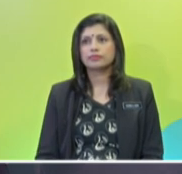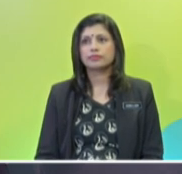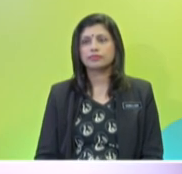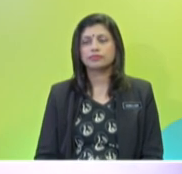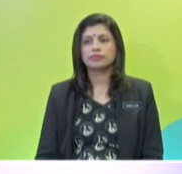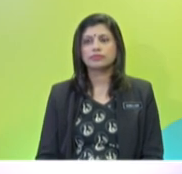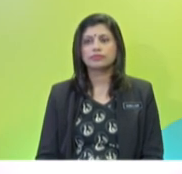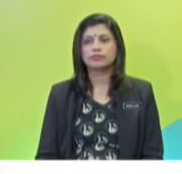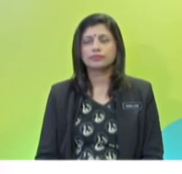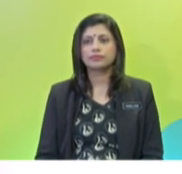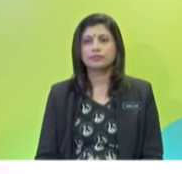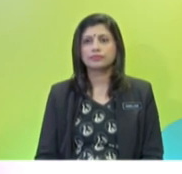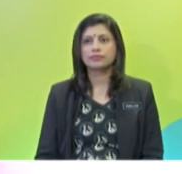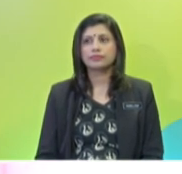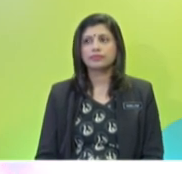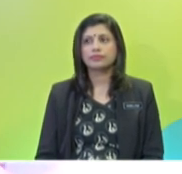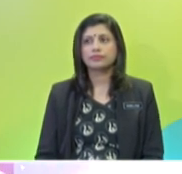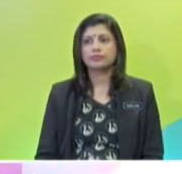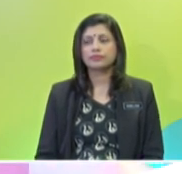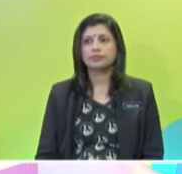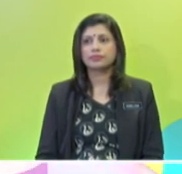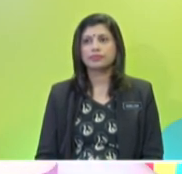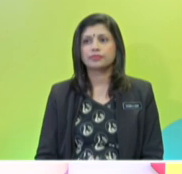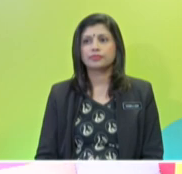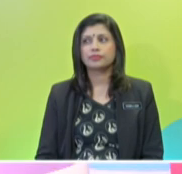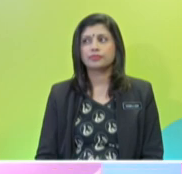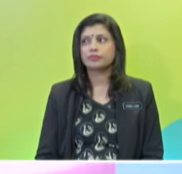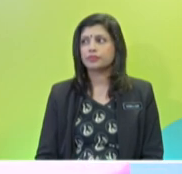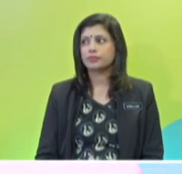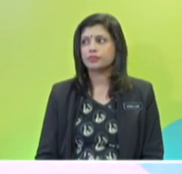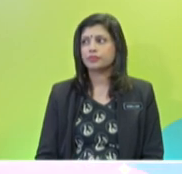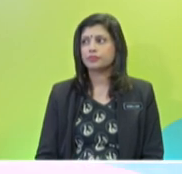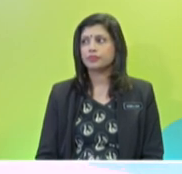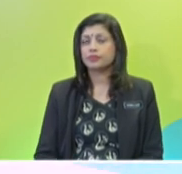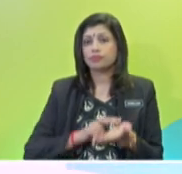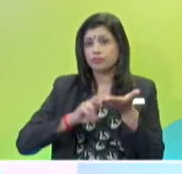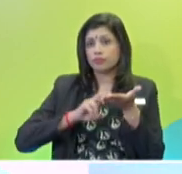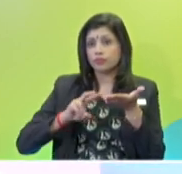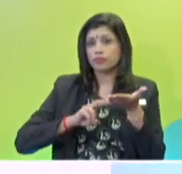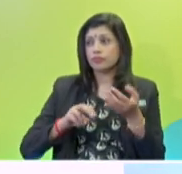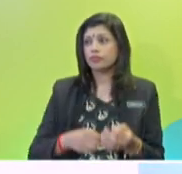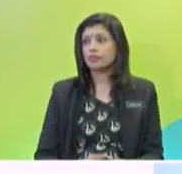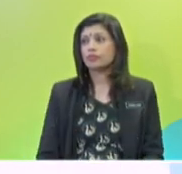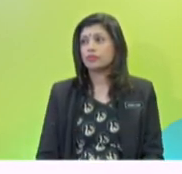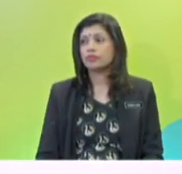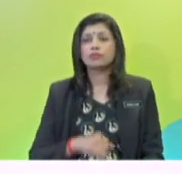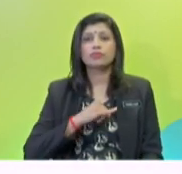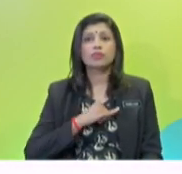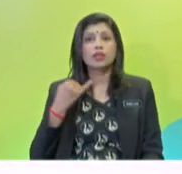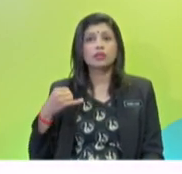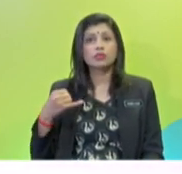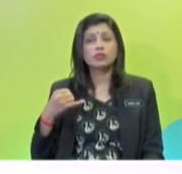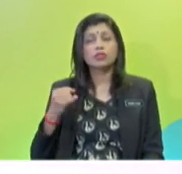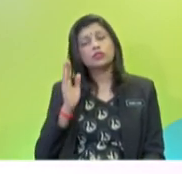okay? Okay, Akif. Alright, so... Okay. We are counting on you, Akif. Alright, Akif. Okay, what's the first question, teacher? I couldn't sleep last night. I'm